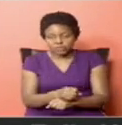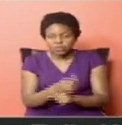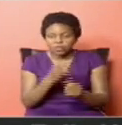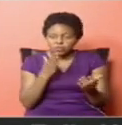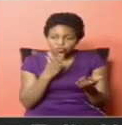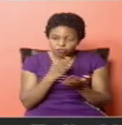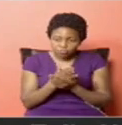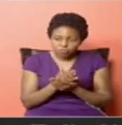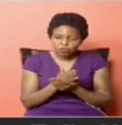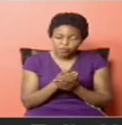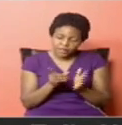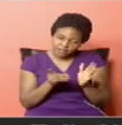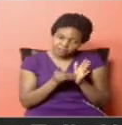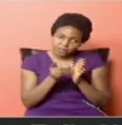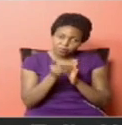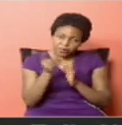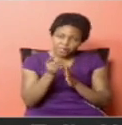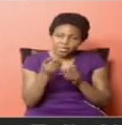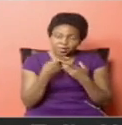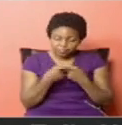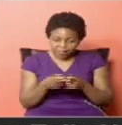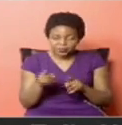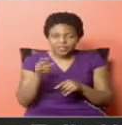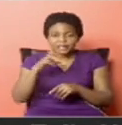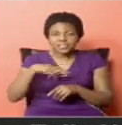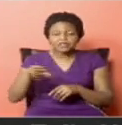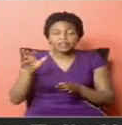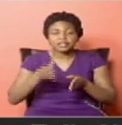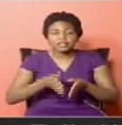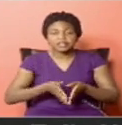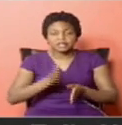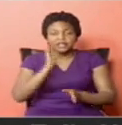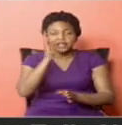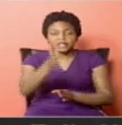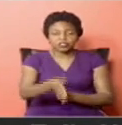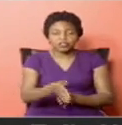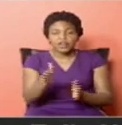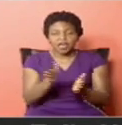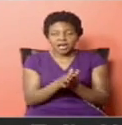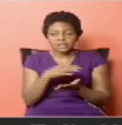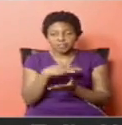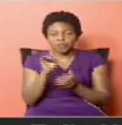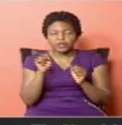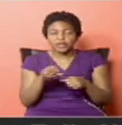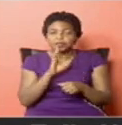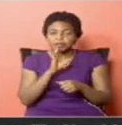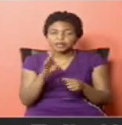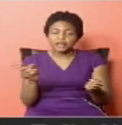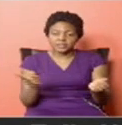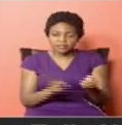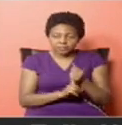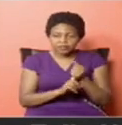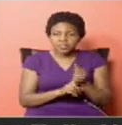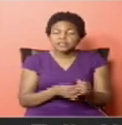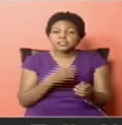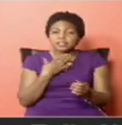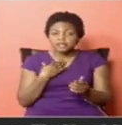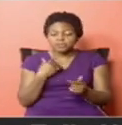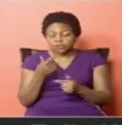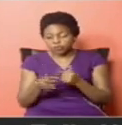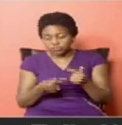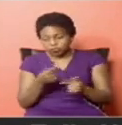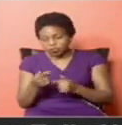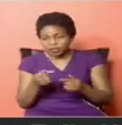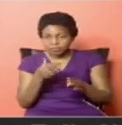still young and it's developing, but we're in the right direction, and we think a lot more can still be achieved. There's need for continuous